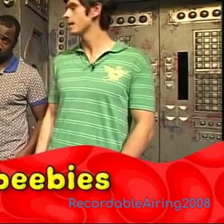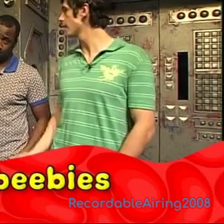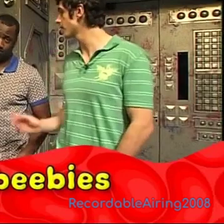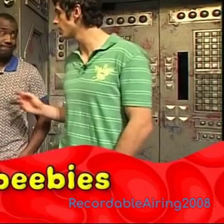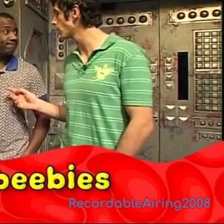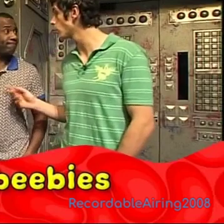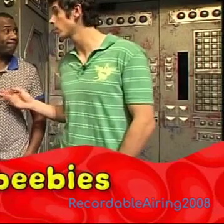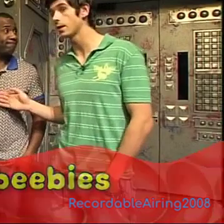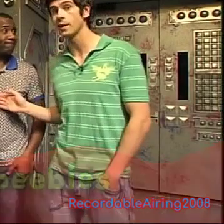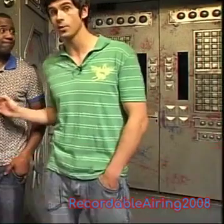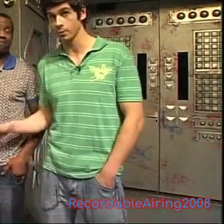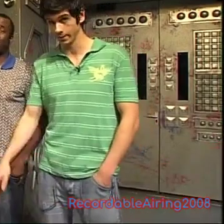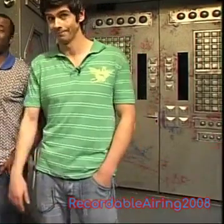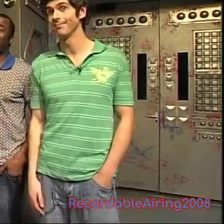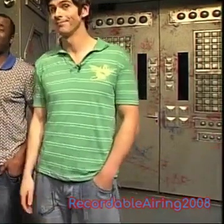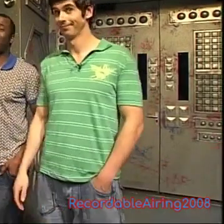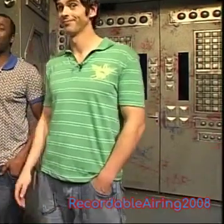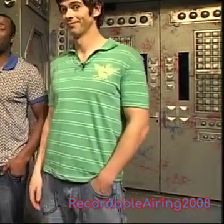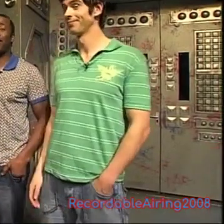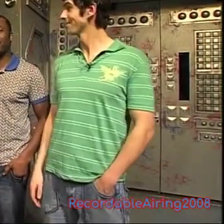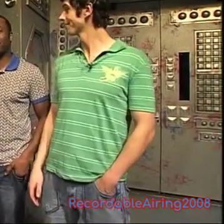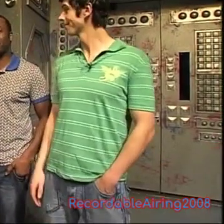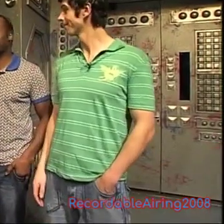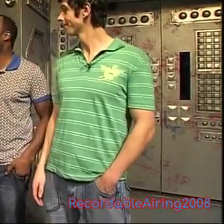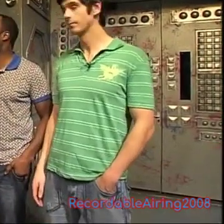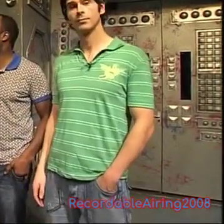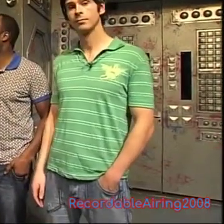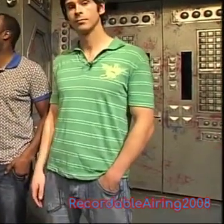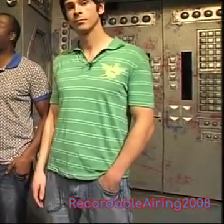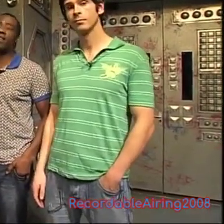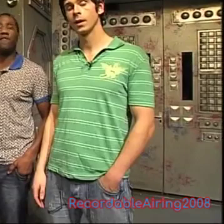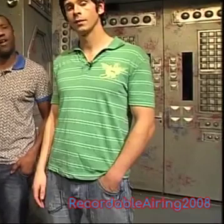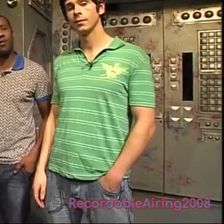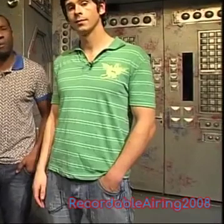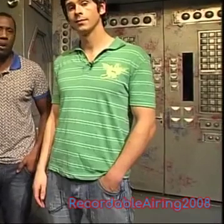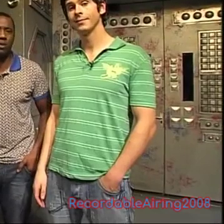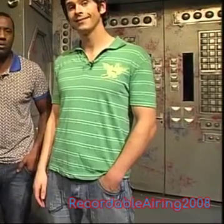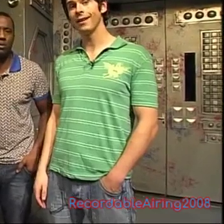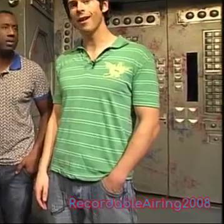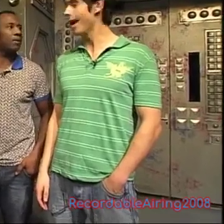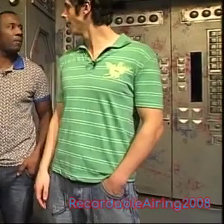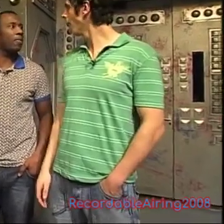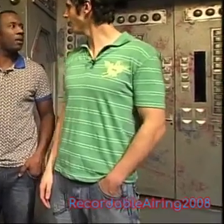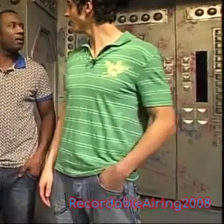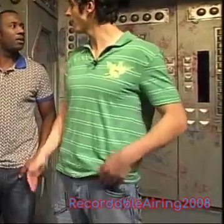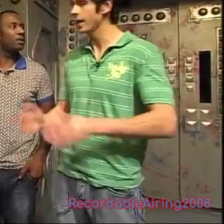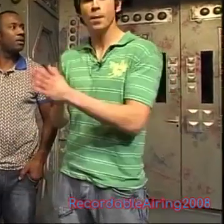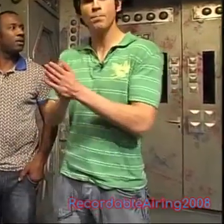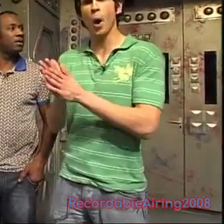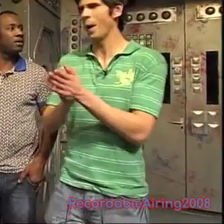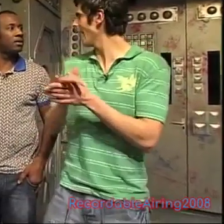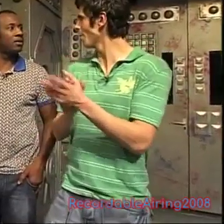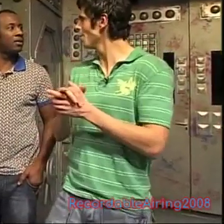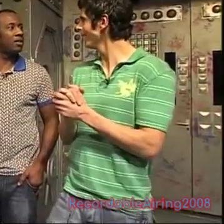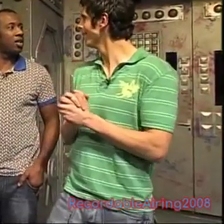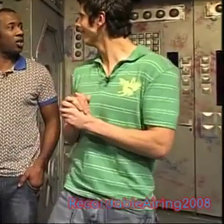bbc.co.uk/CBeebies, to listen to the jingles sing their songs. Yes, and you can even listen to some guests playing their favourite pop tunes. Ah, I fancy a bit of a